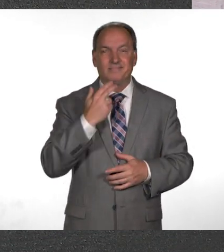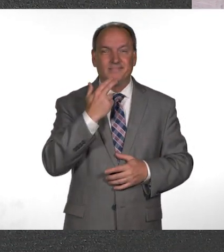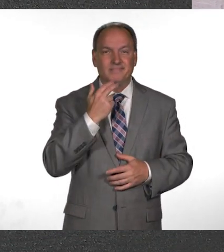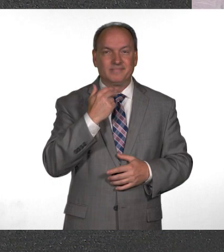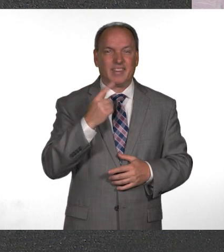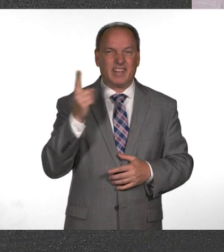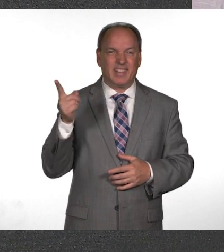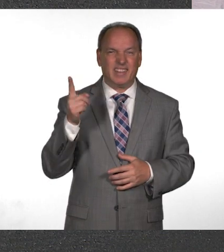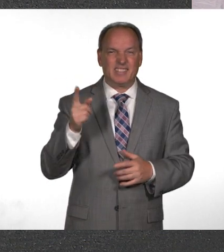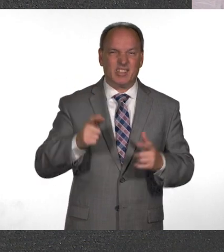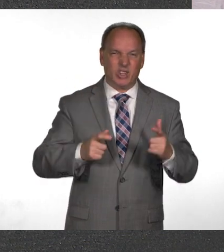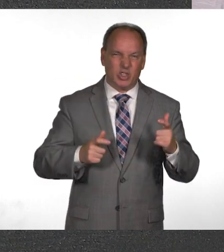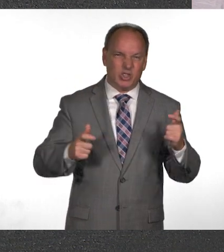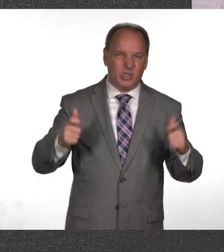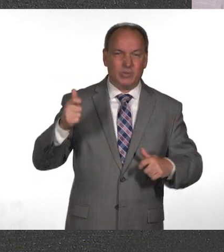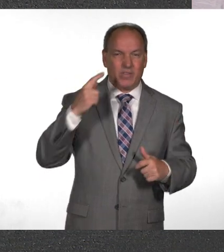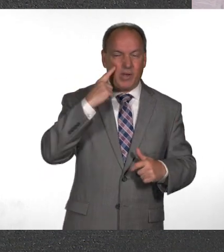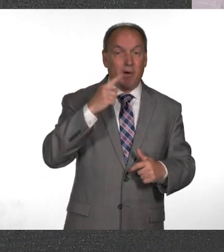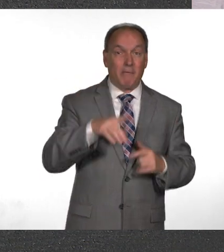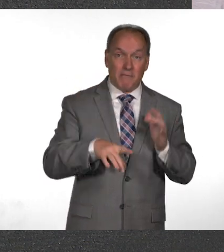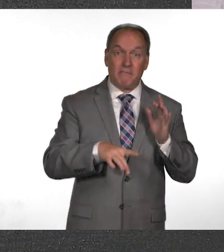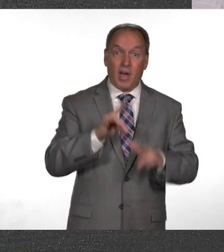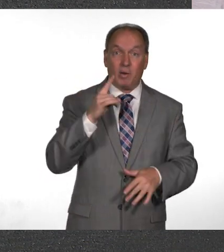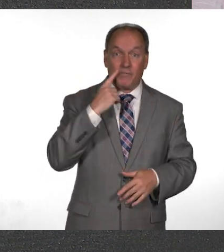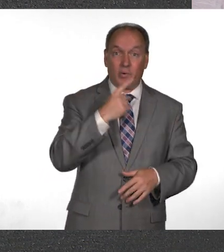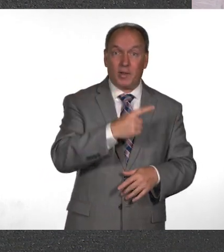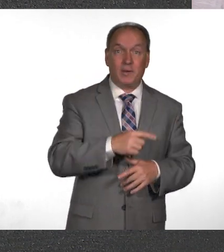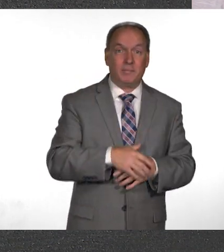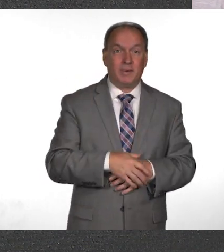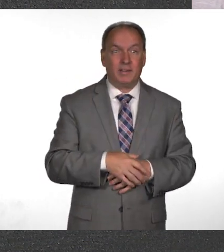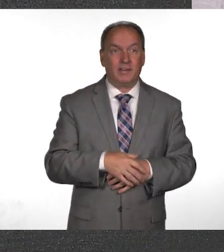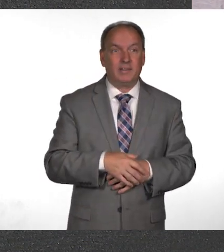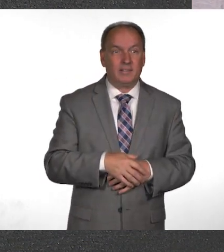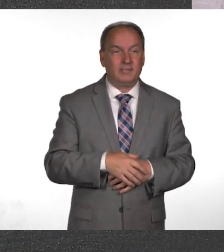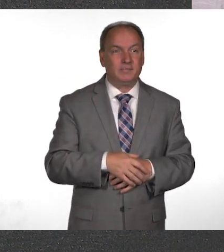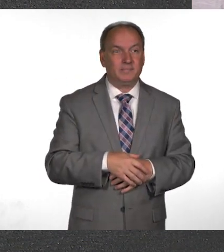huge. He thought they found it for him.